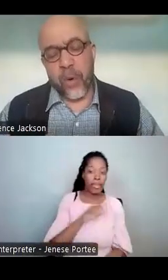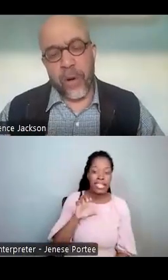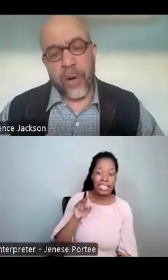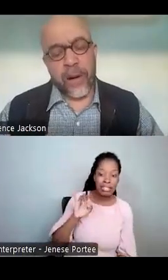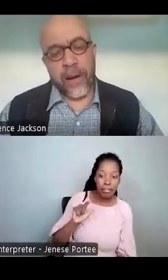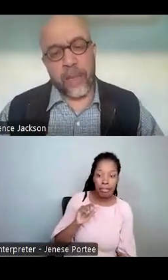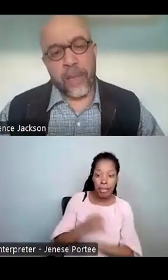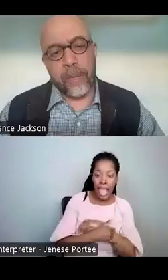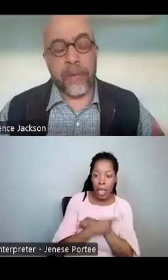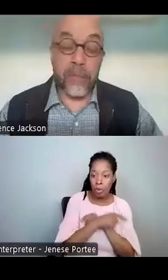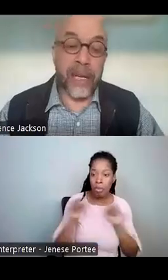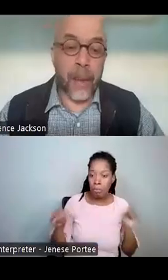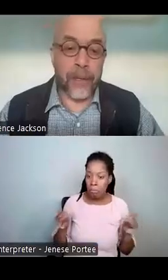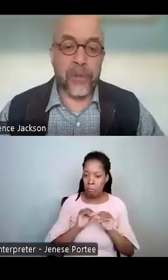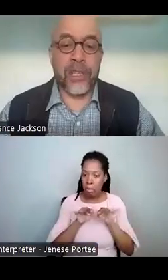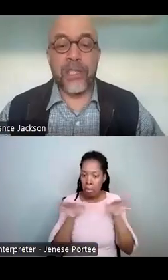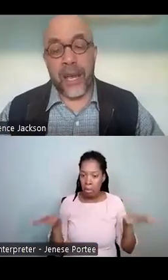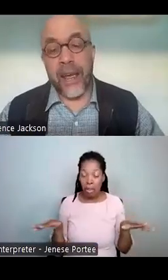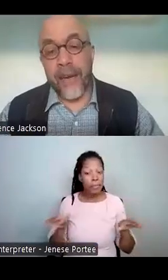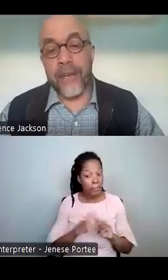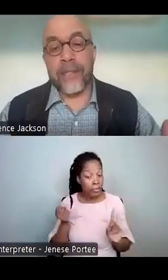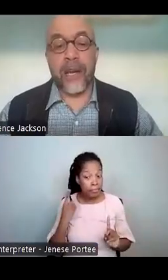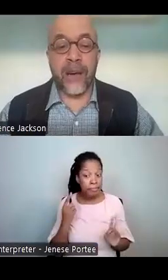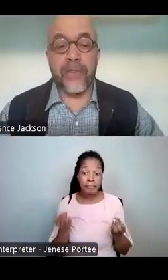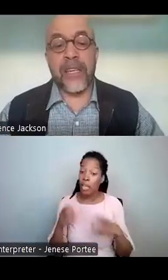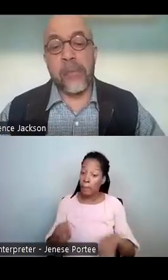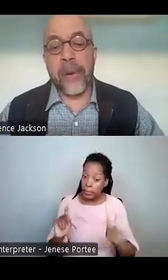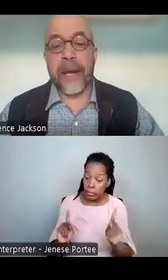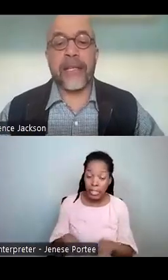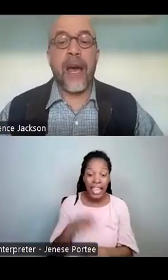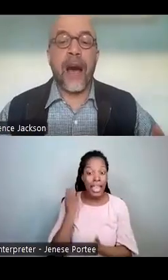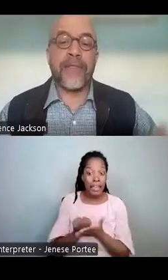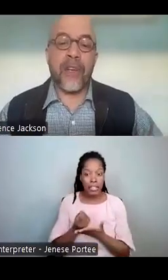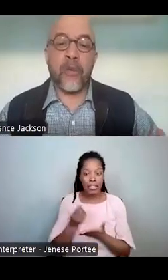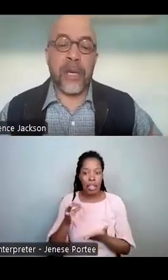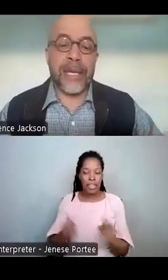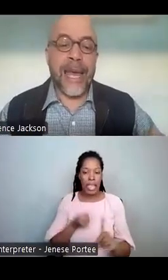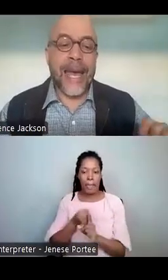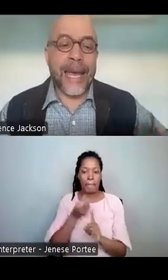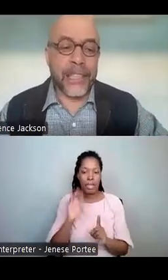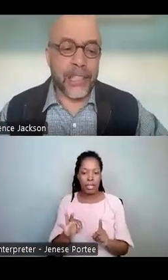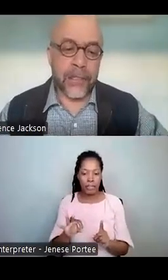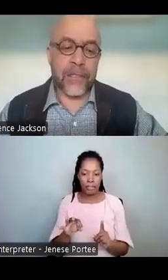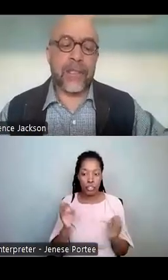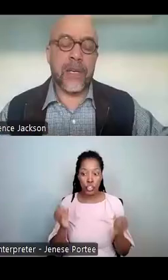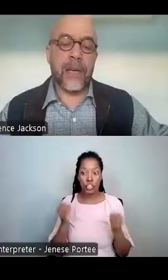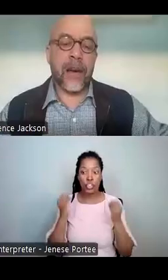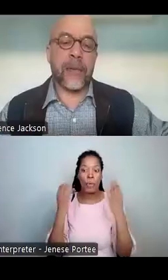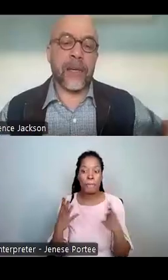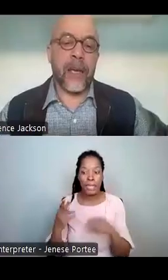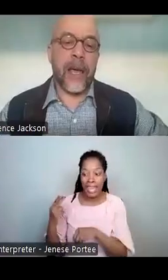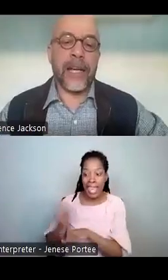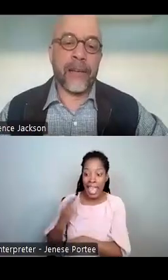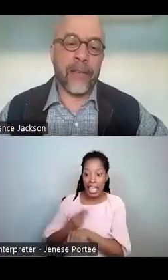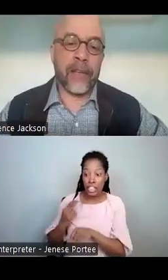certainly were many opportunities and evidence of the impact of so many Haitians